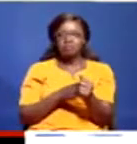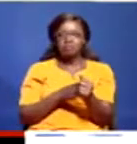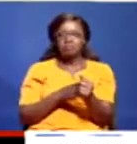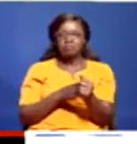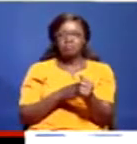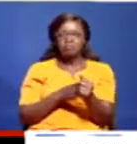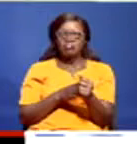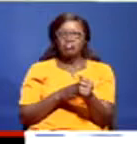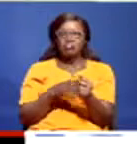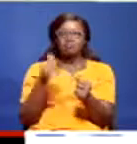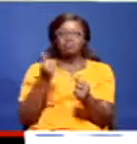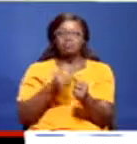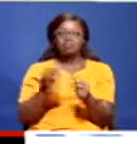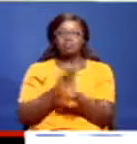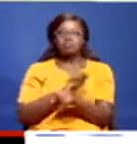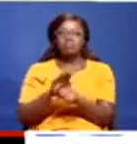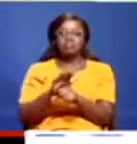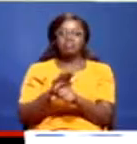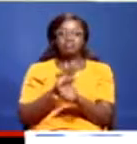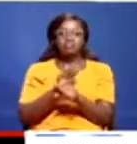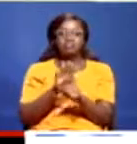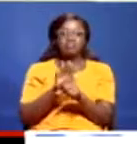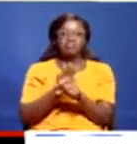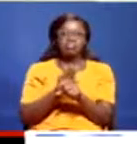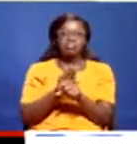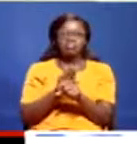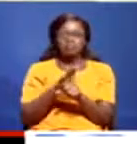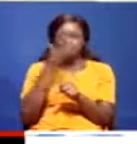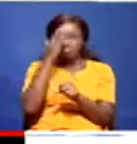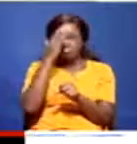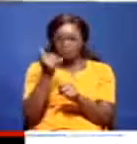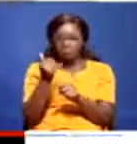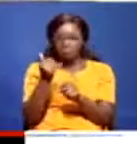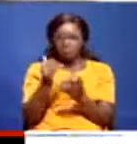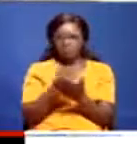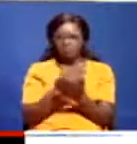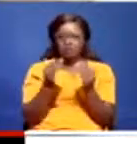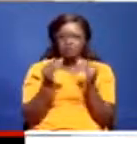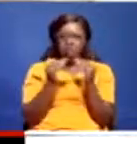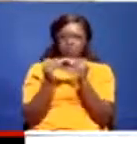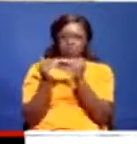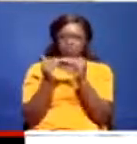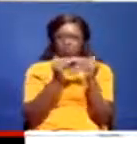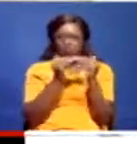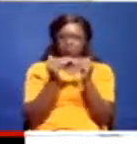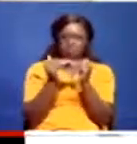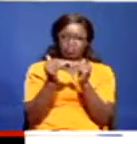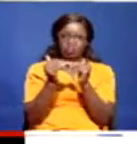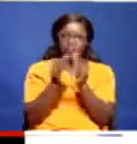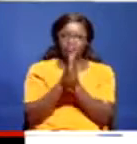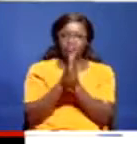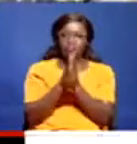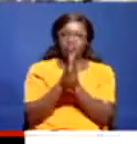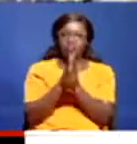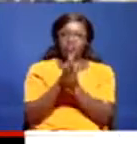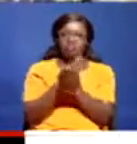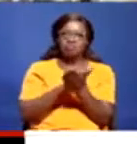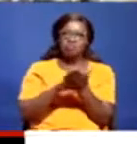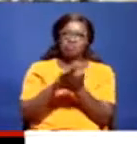really accomplished a lot because of certain limitations, and the limitations are basically